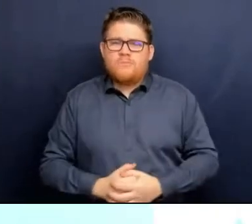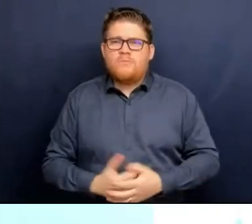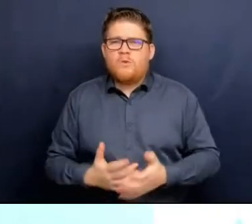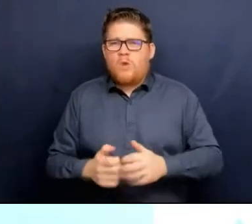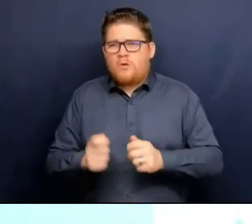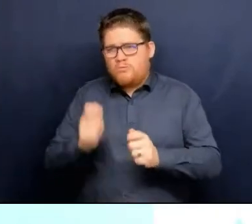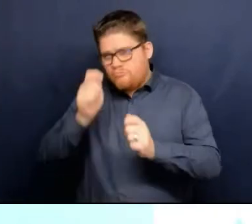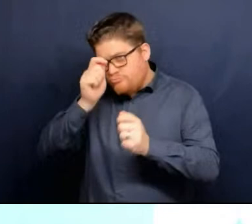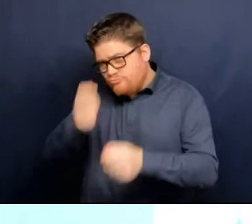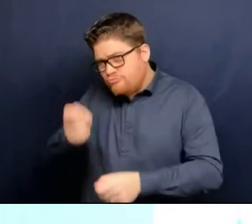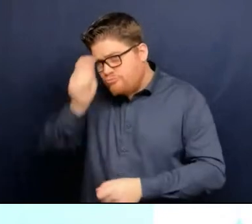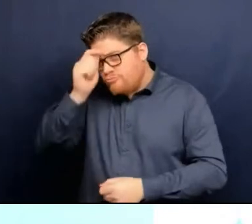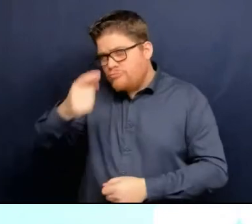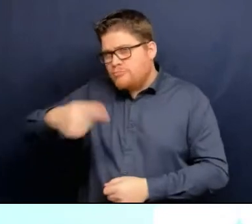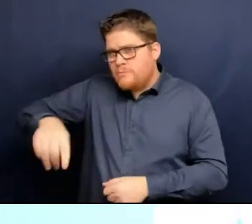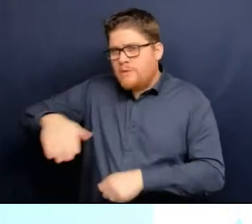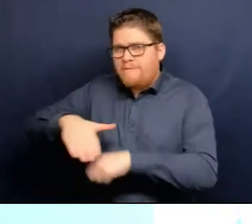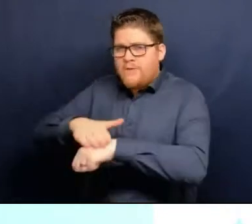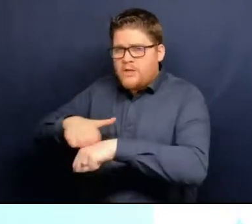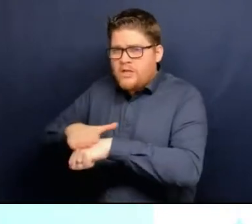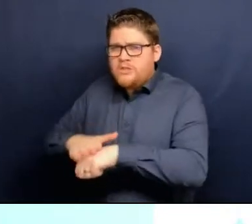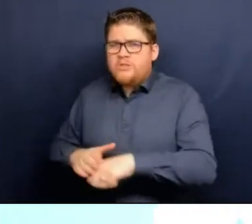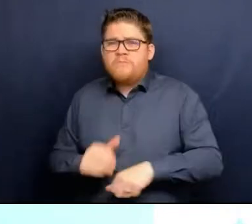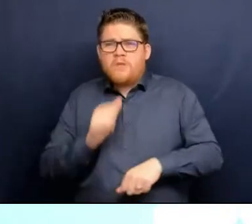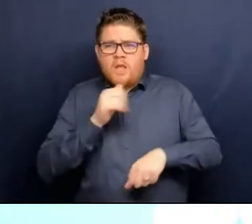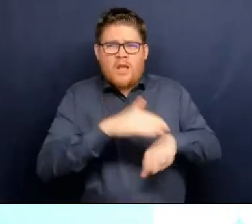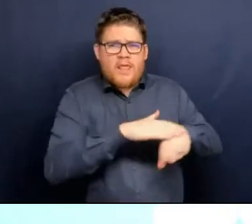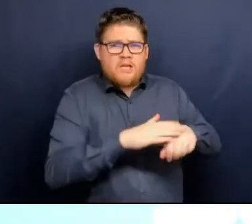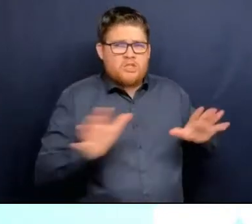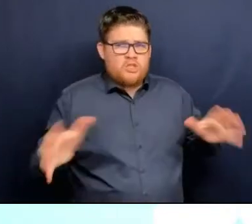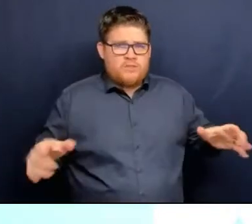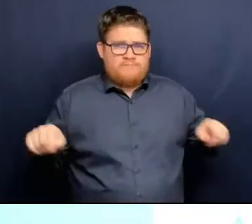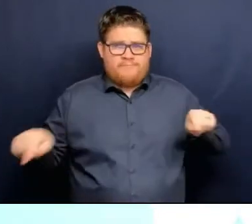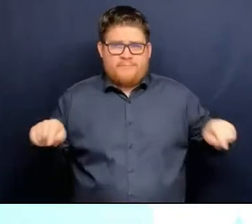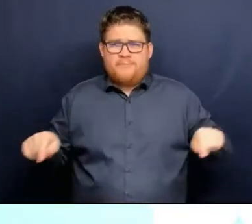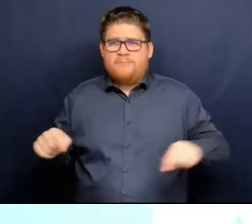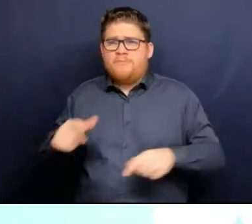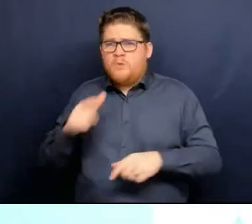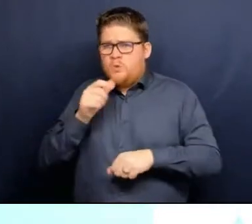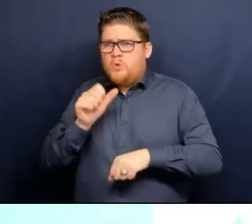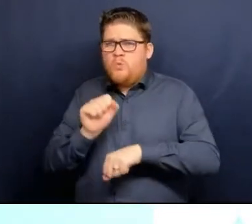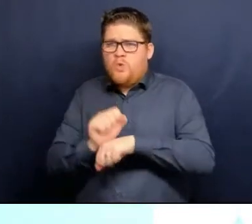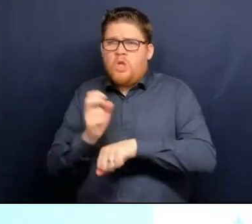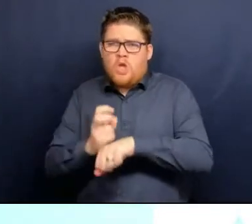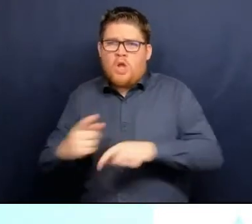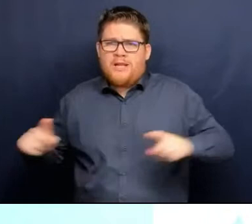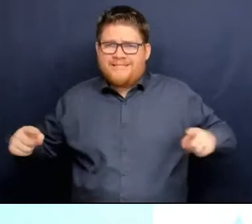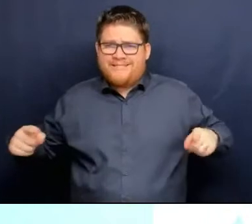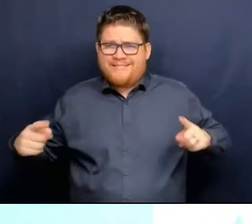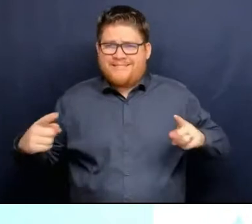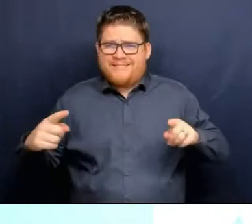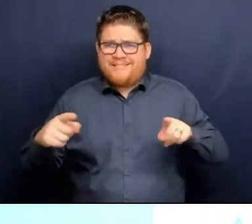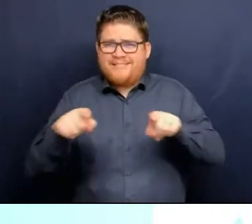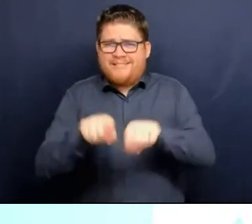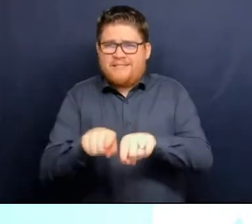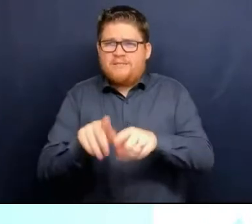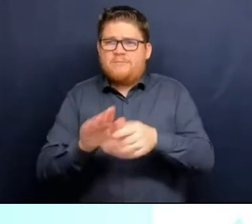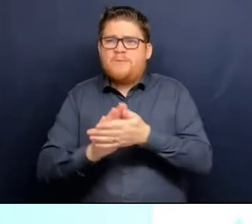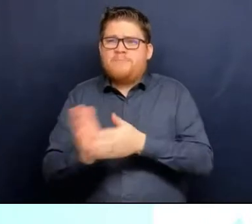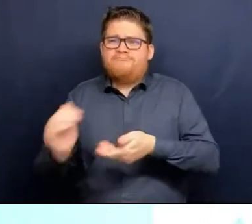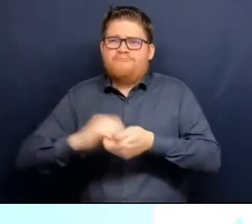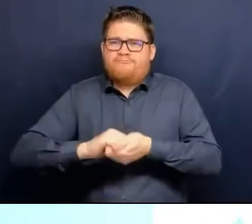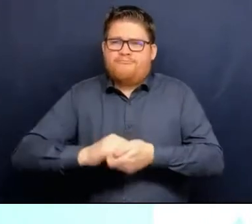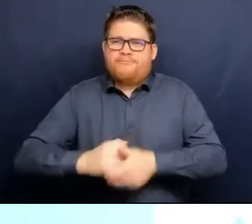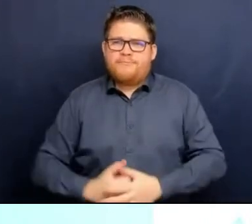who are committed to the tasks that we have before us. We cannot step away from our past, the joys and the sorrows,